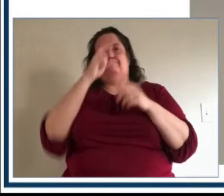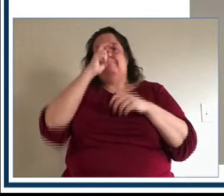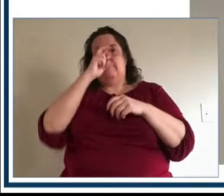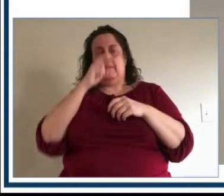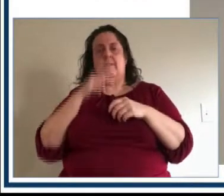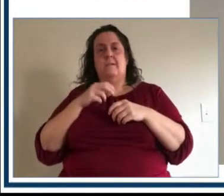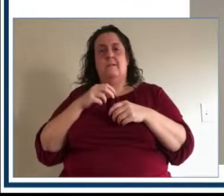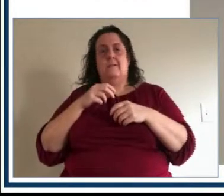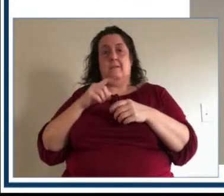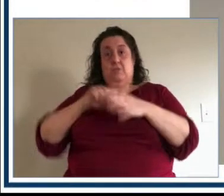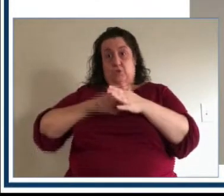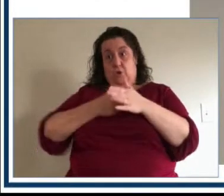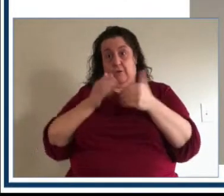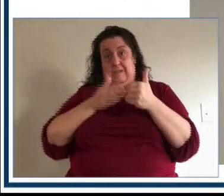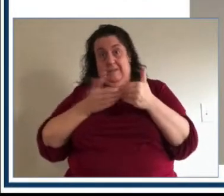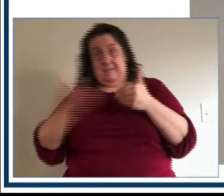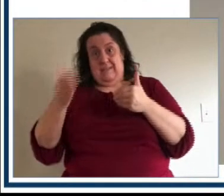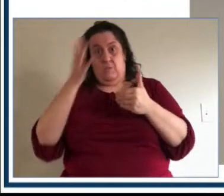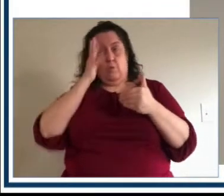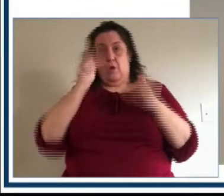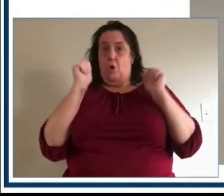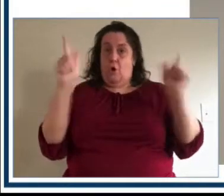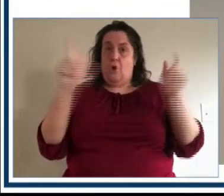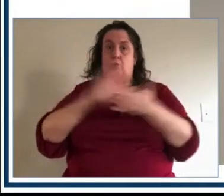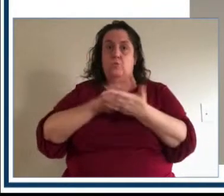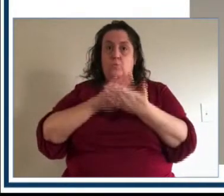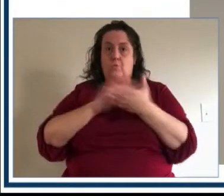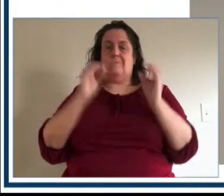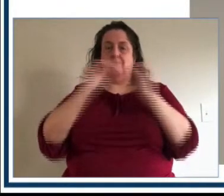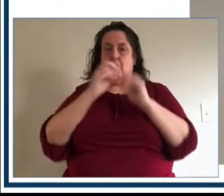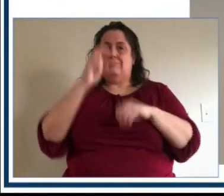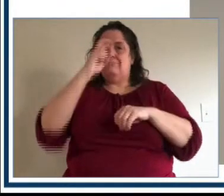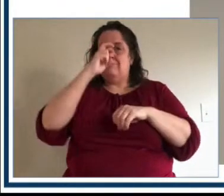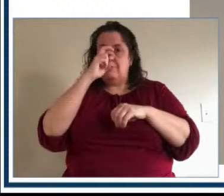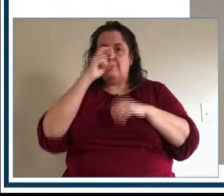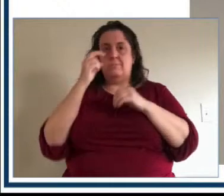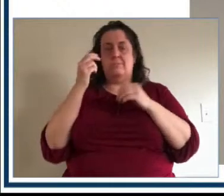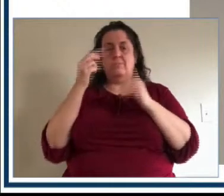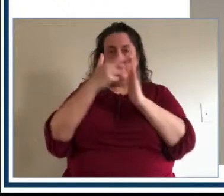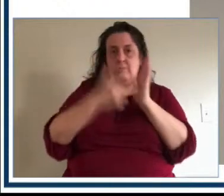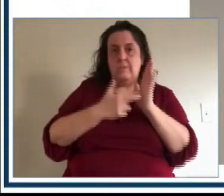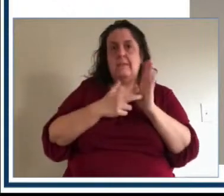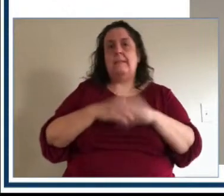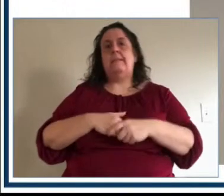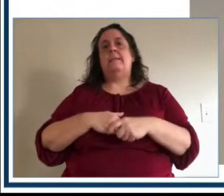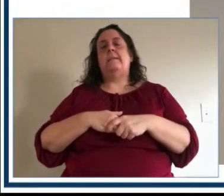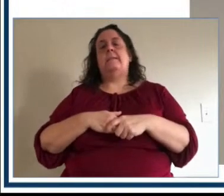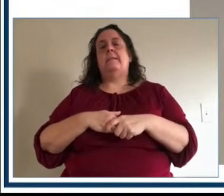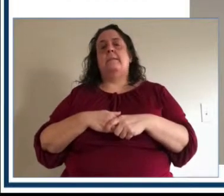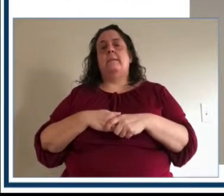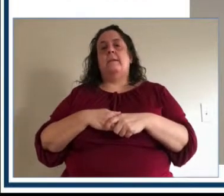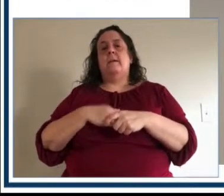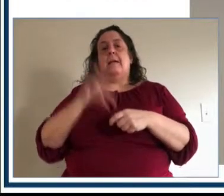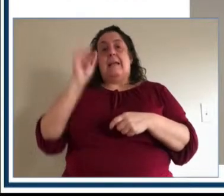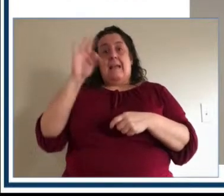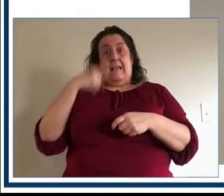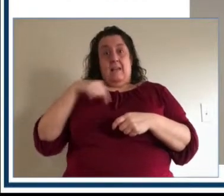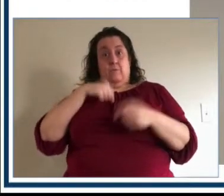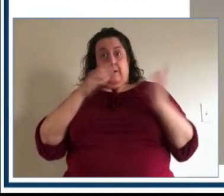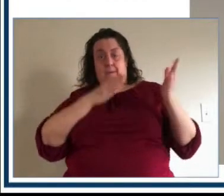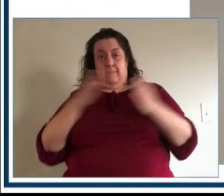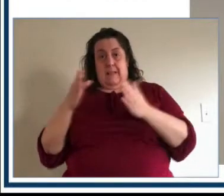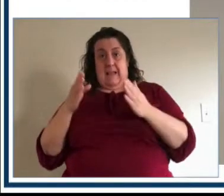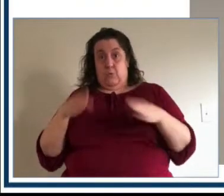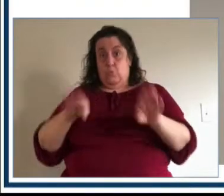we see to go further and to even close down a school, what we look for if there's multiple exposures within